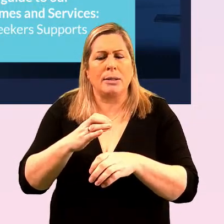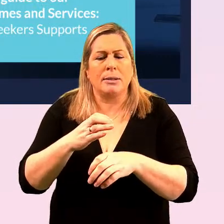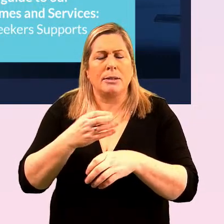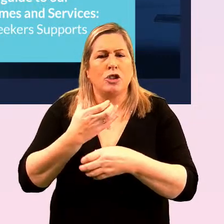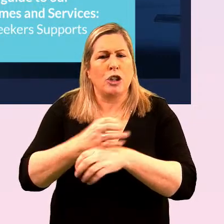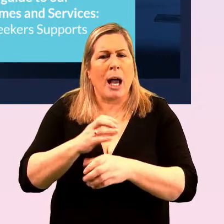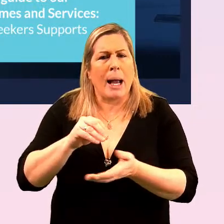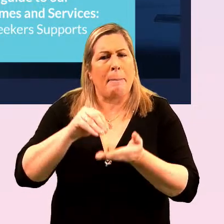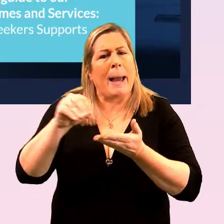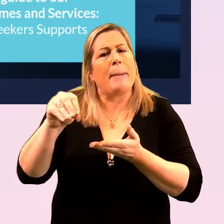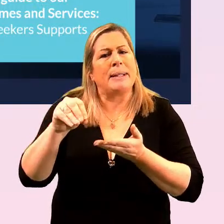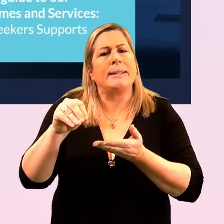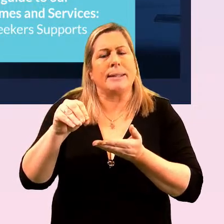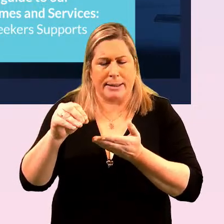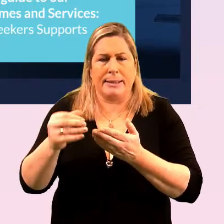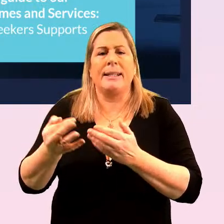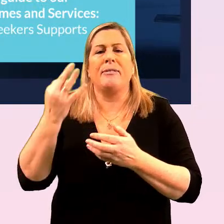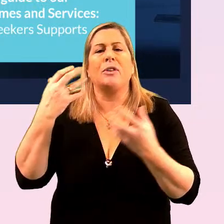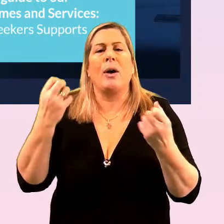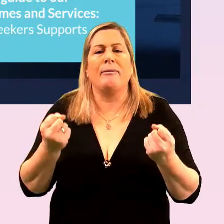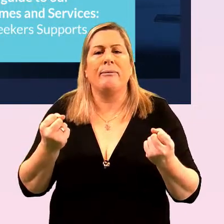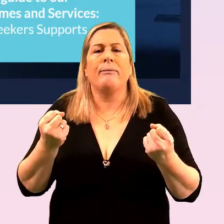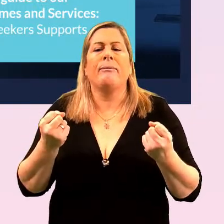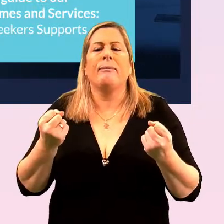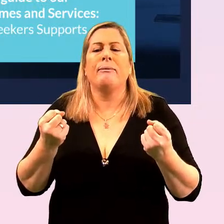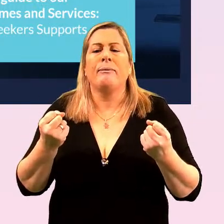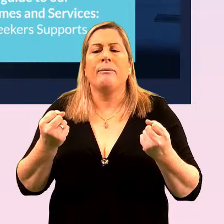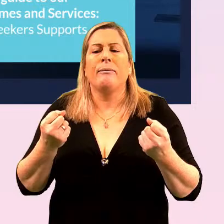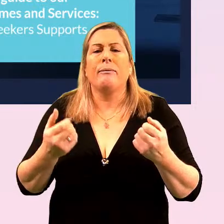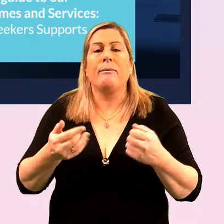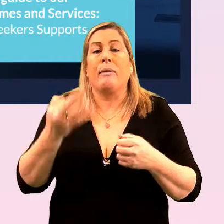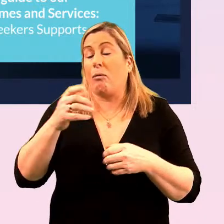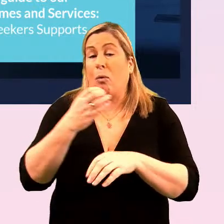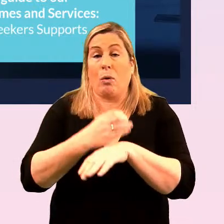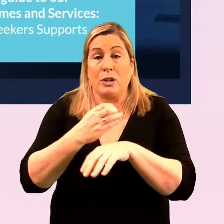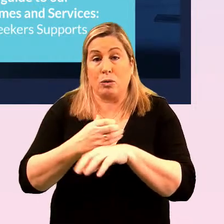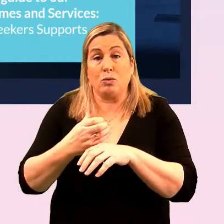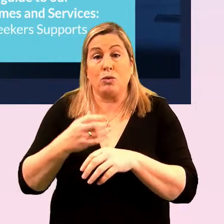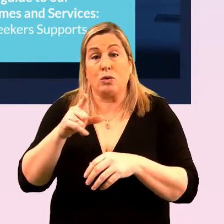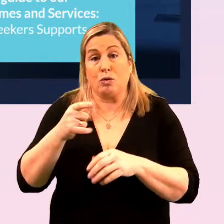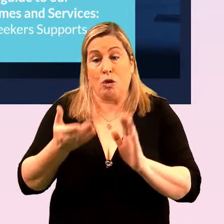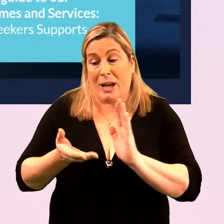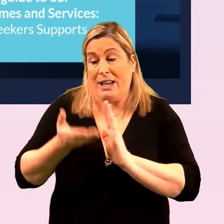payment, where if you have you